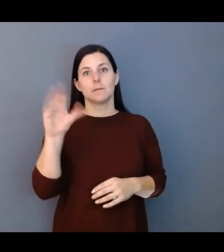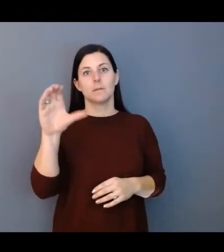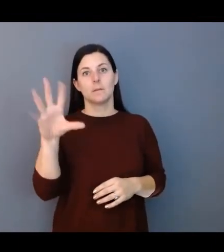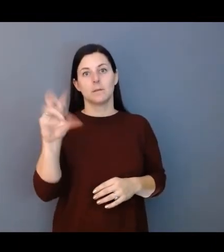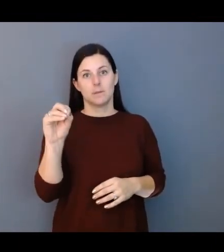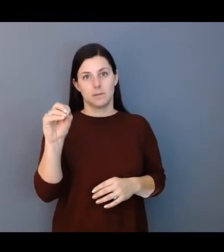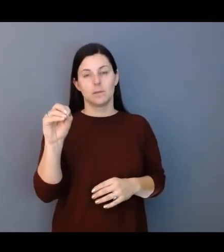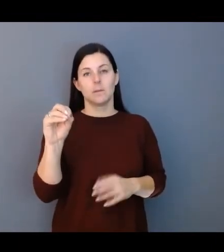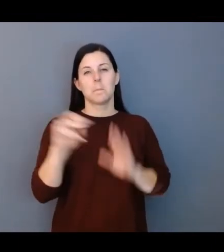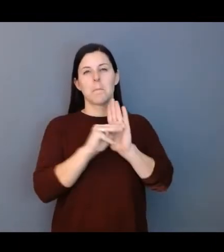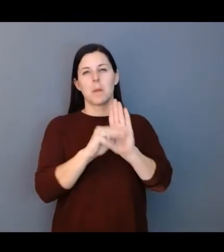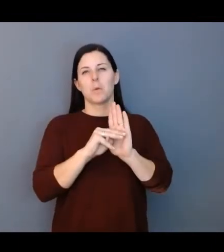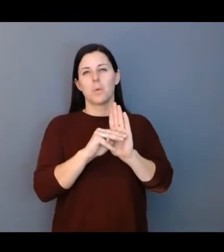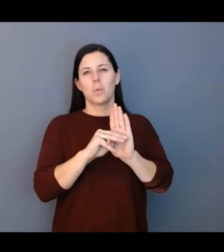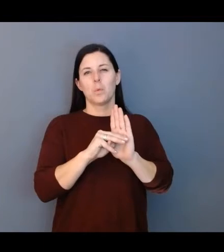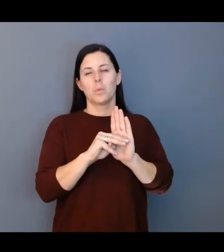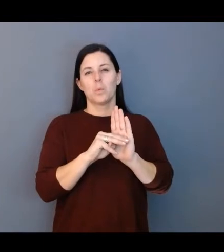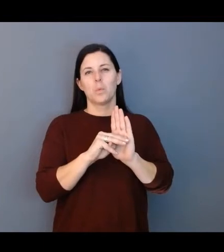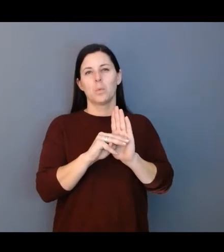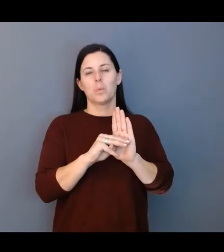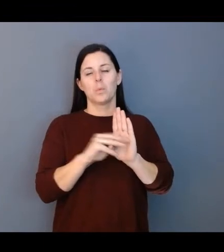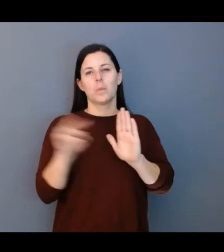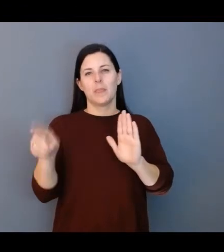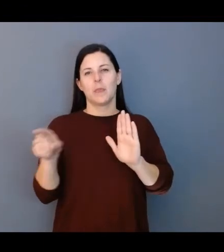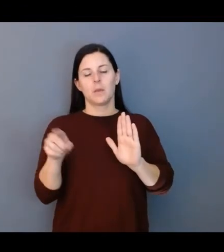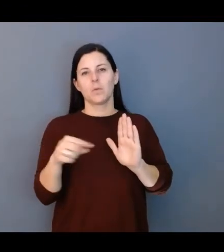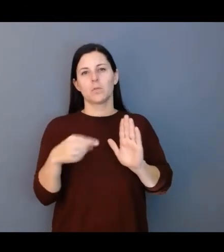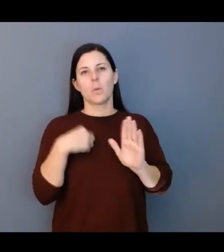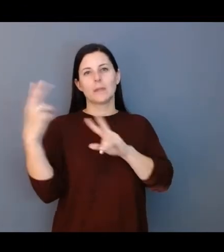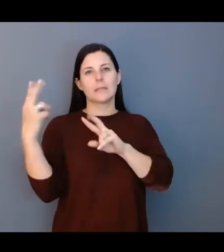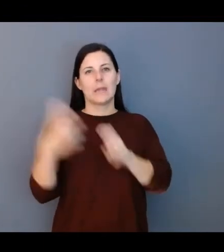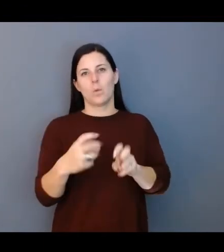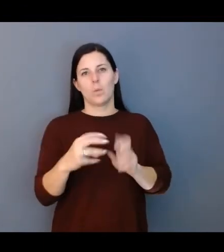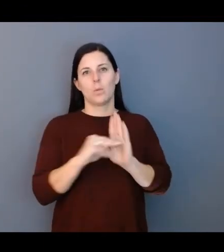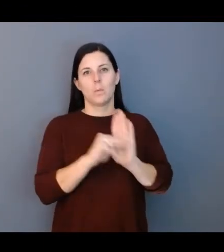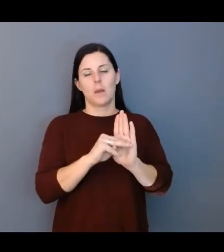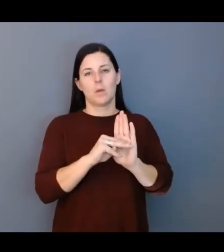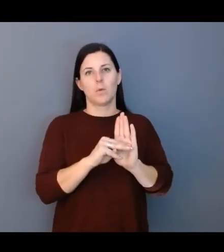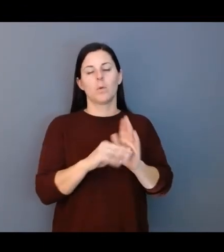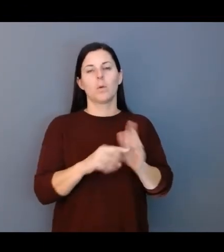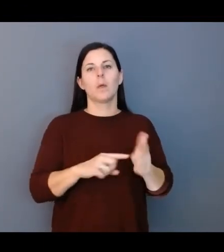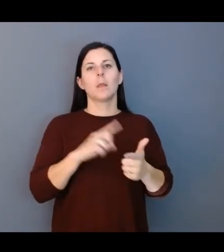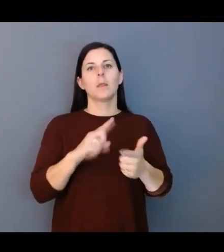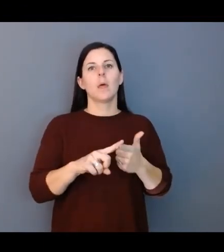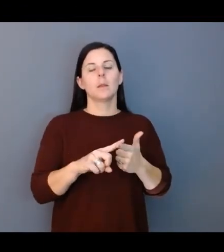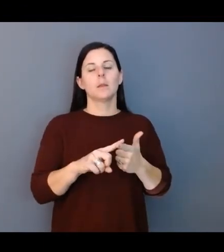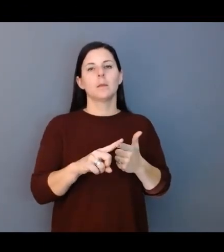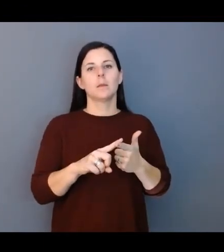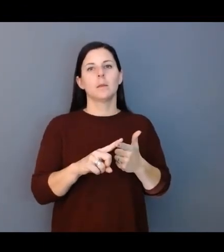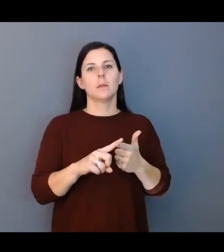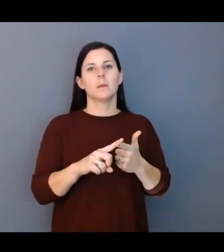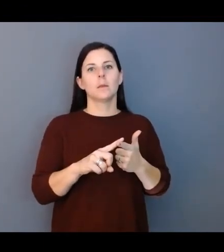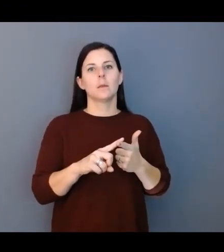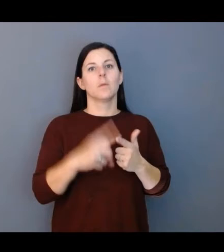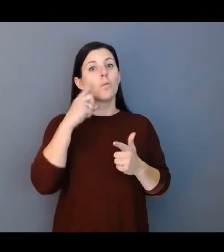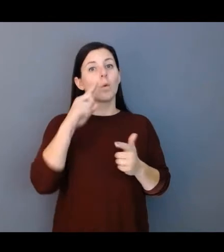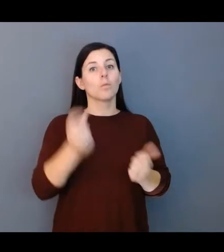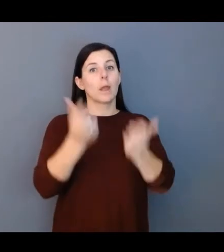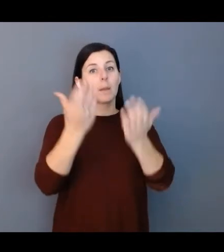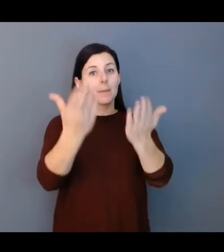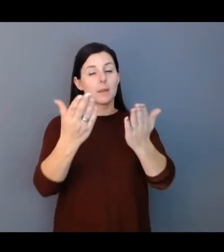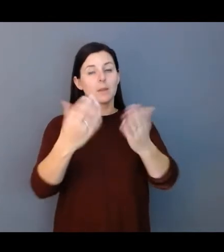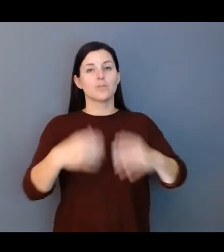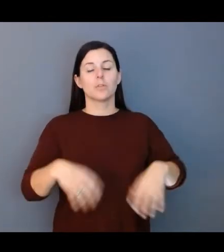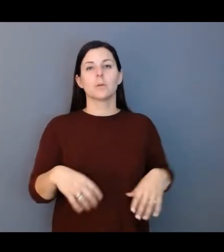50, one of the model in Keras. So I download the model and package it